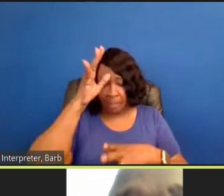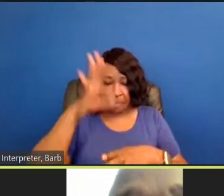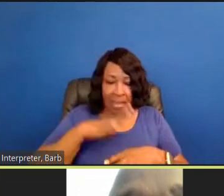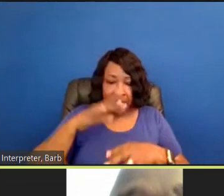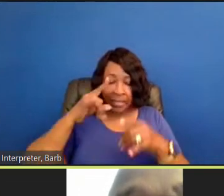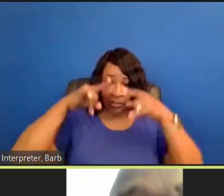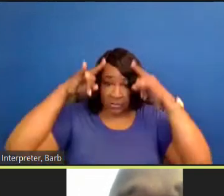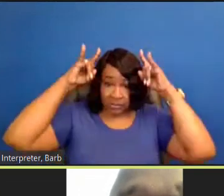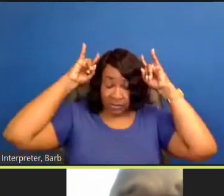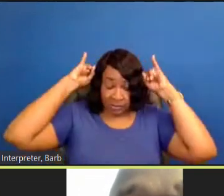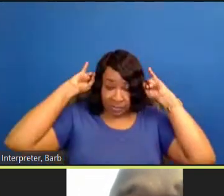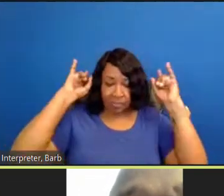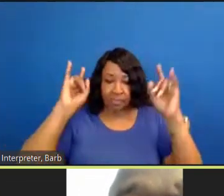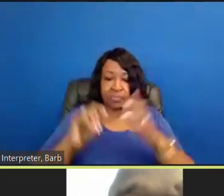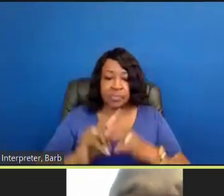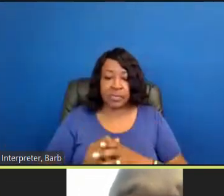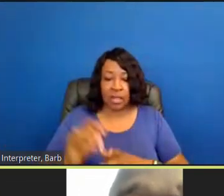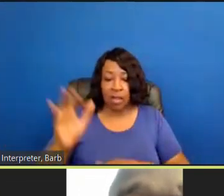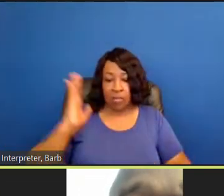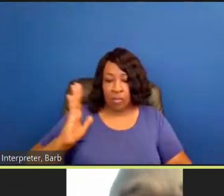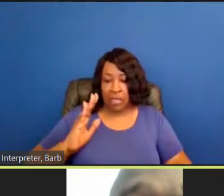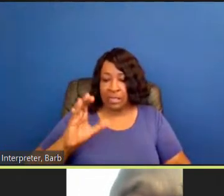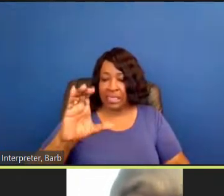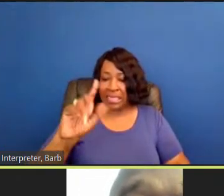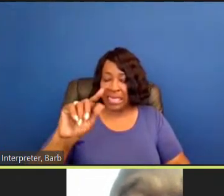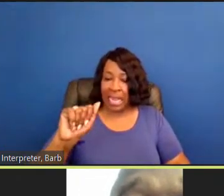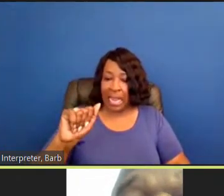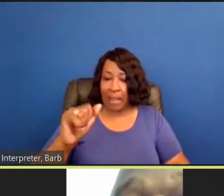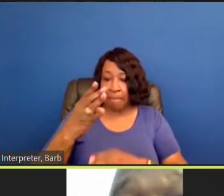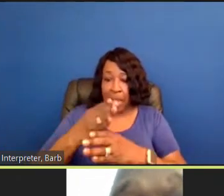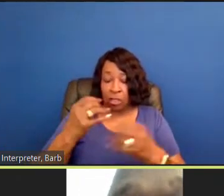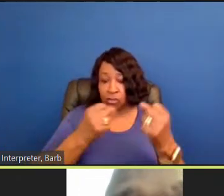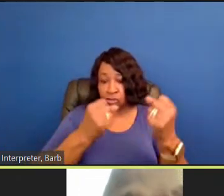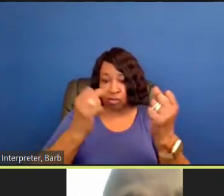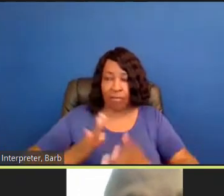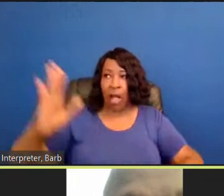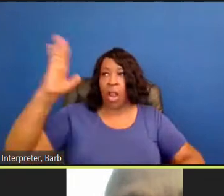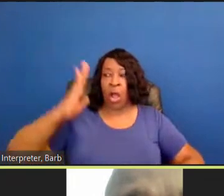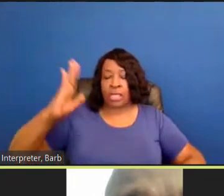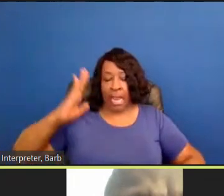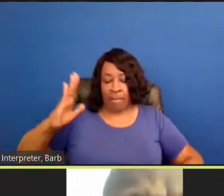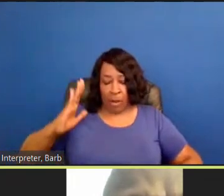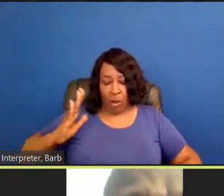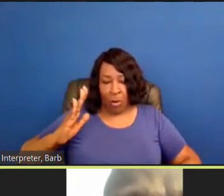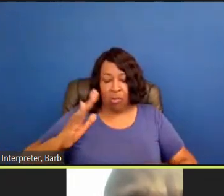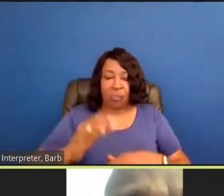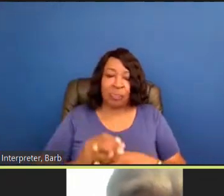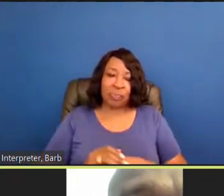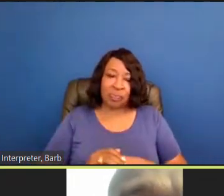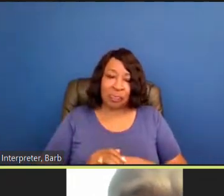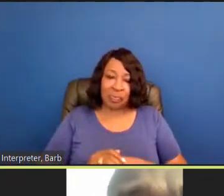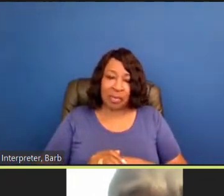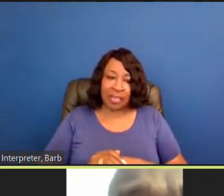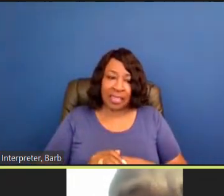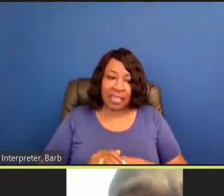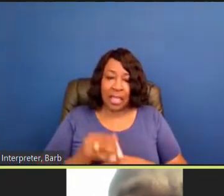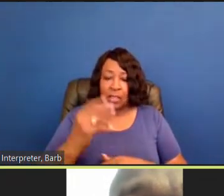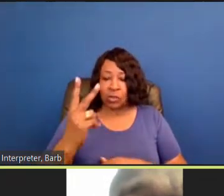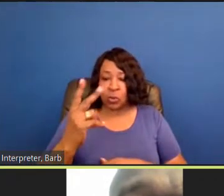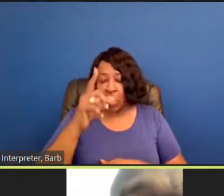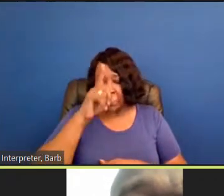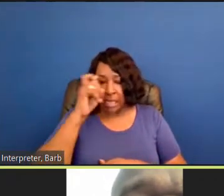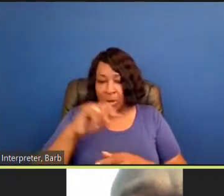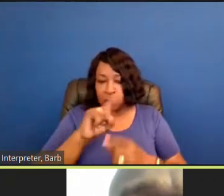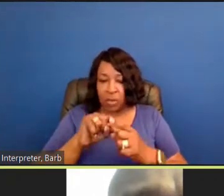head, former CTA bus driver a long, long time ago, 2 summers when they had